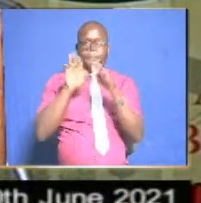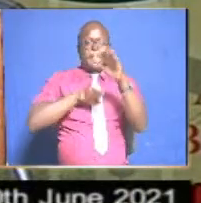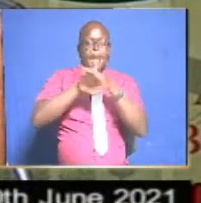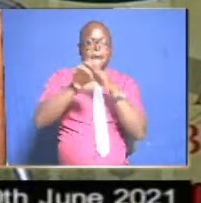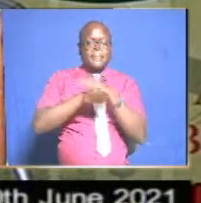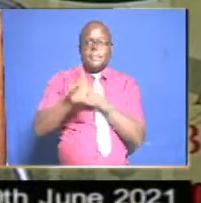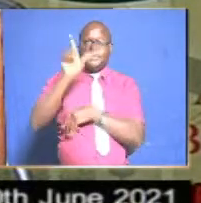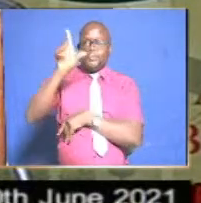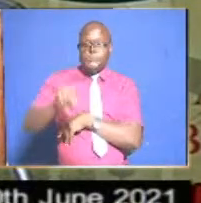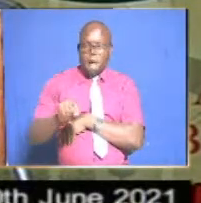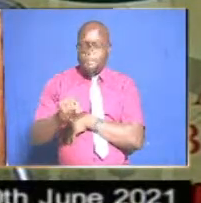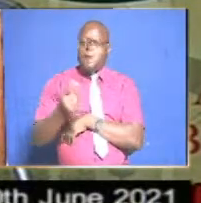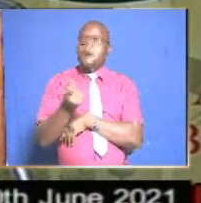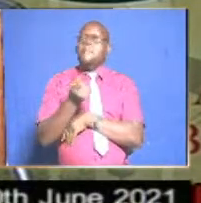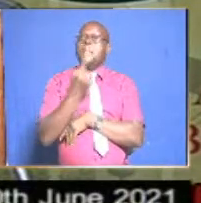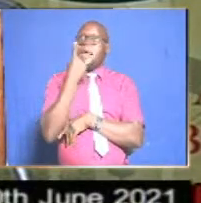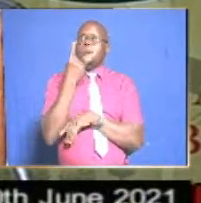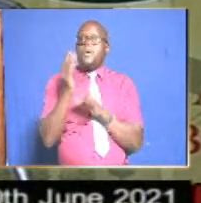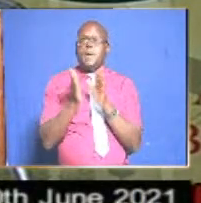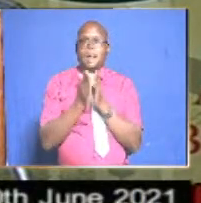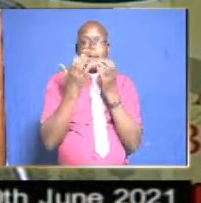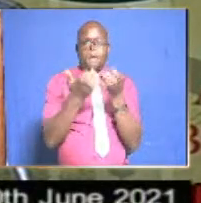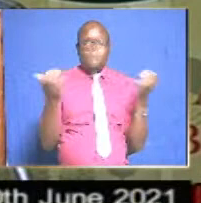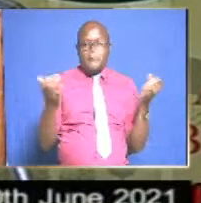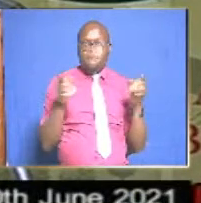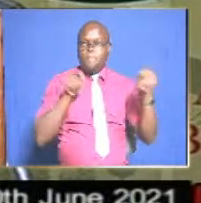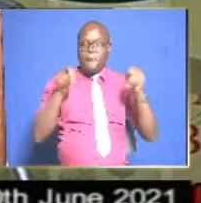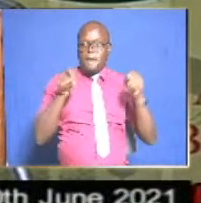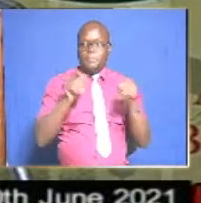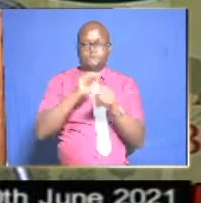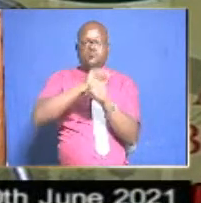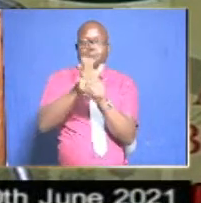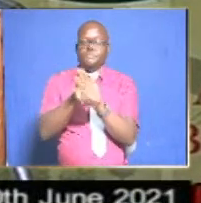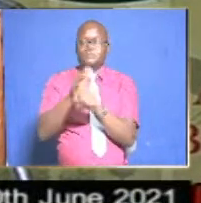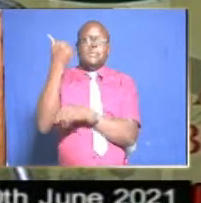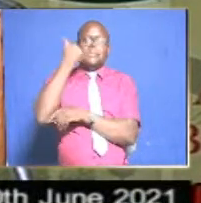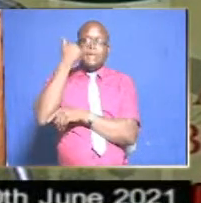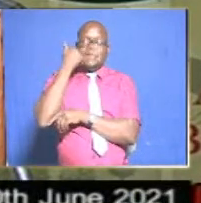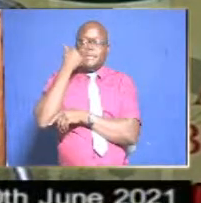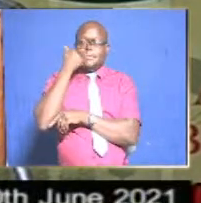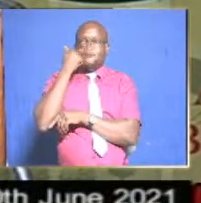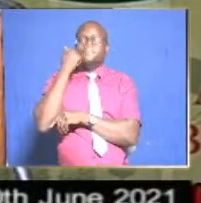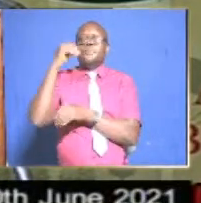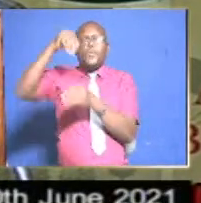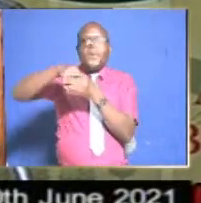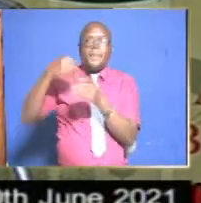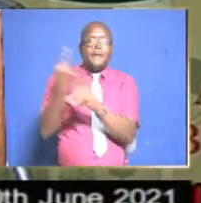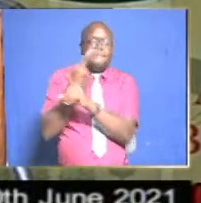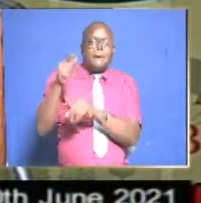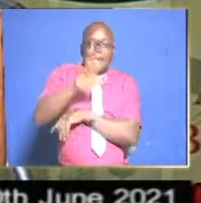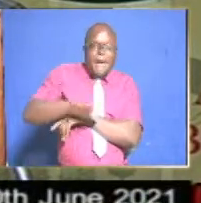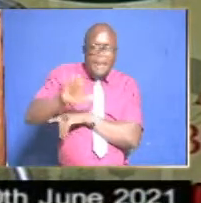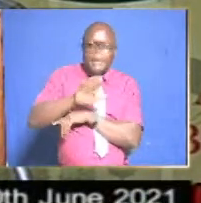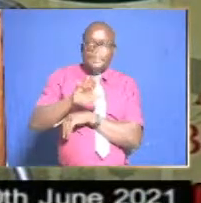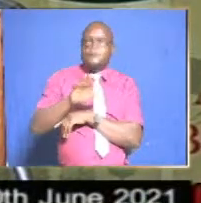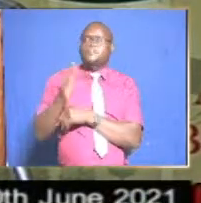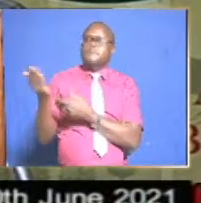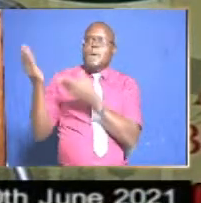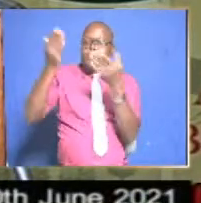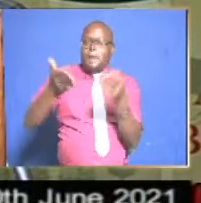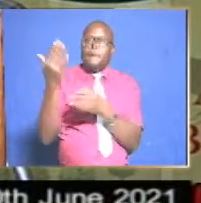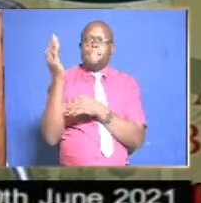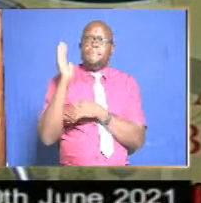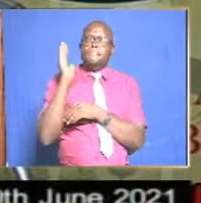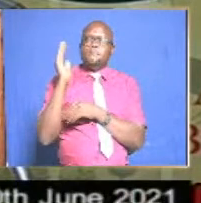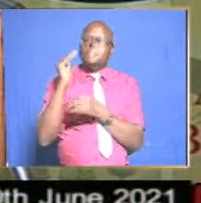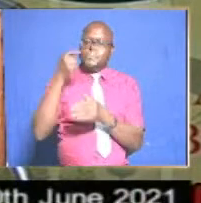affordable medical and equipment for management of COVID-19 and chronic diseases, I will later in this statement be proposing